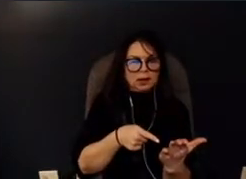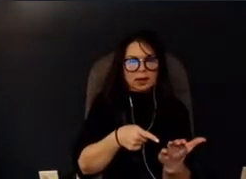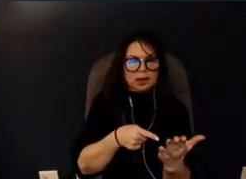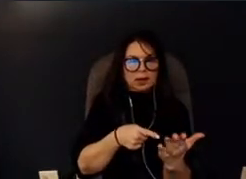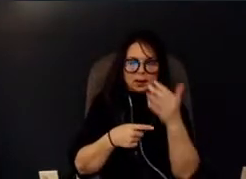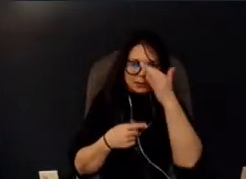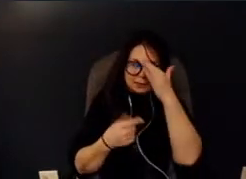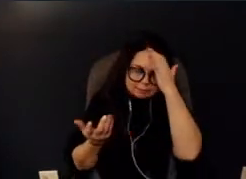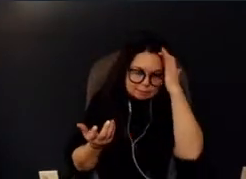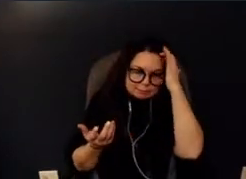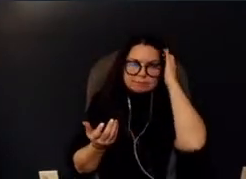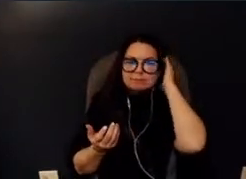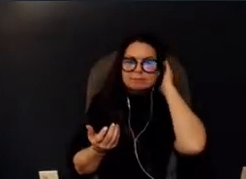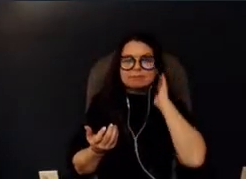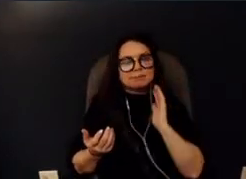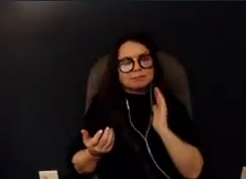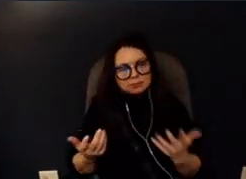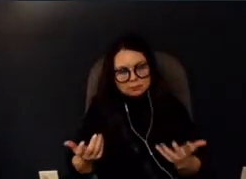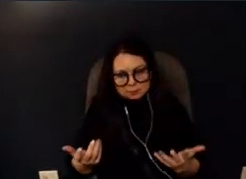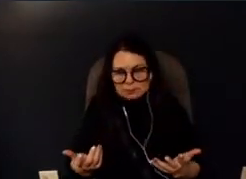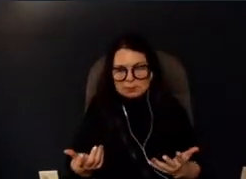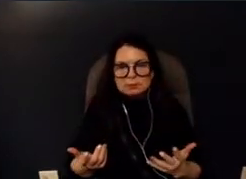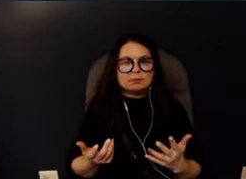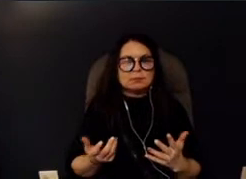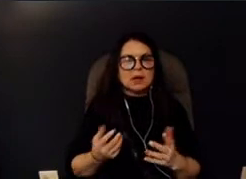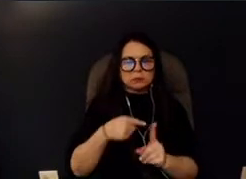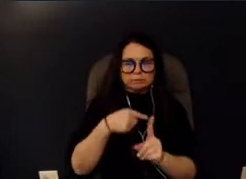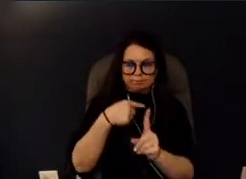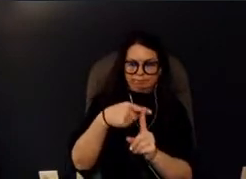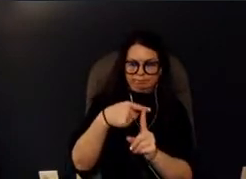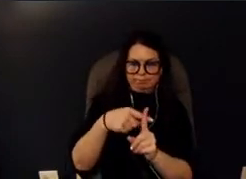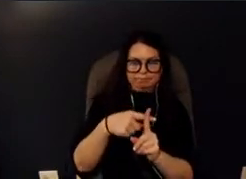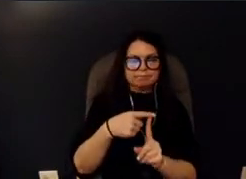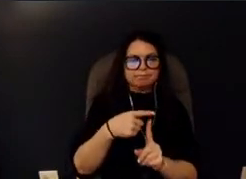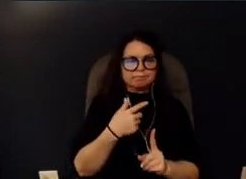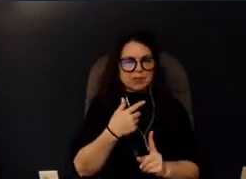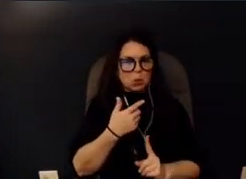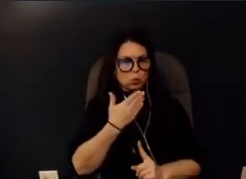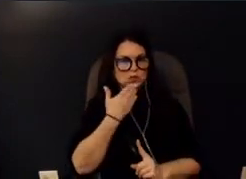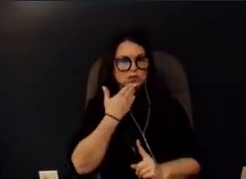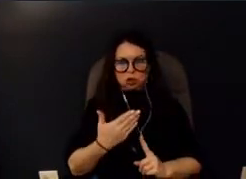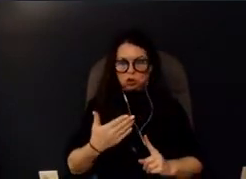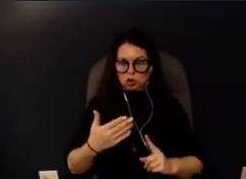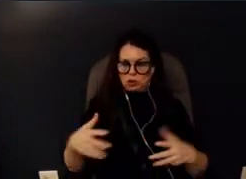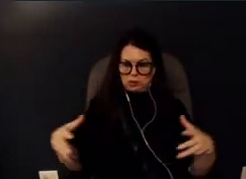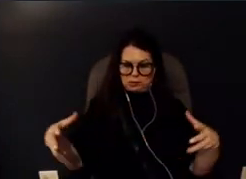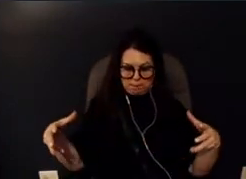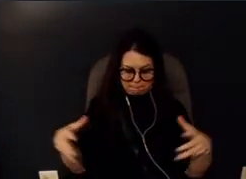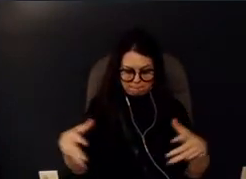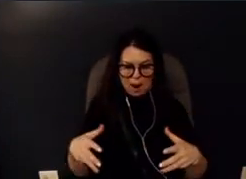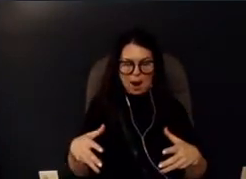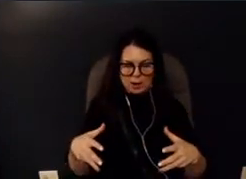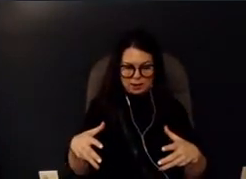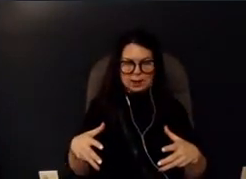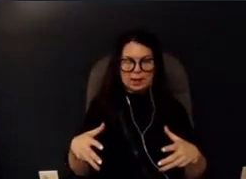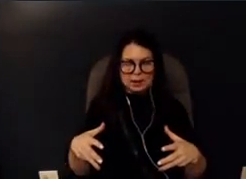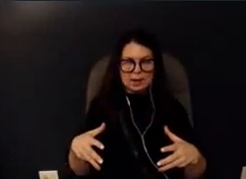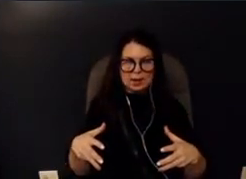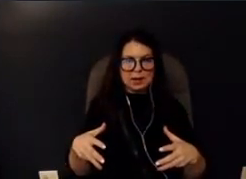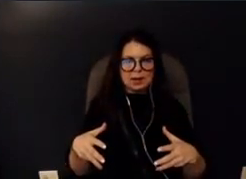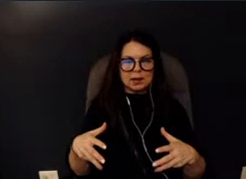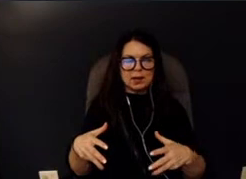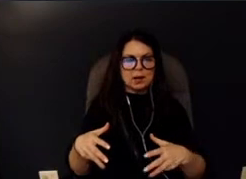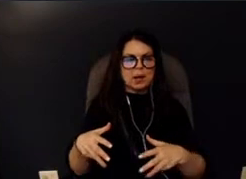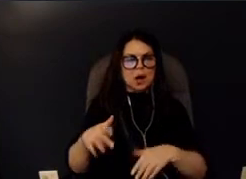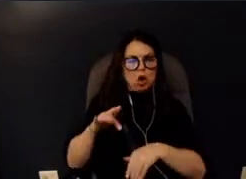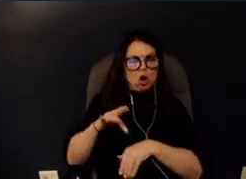it was really good to be able to do something as a body earlier this year. And I know that, you